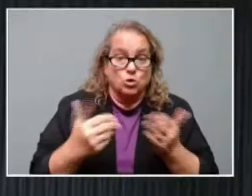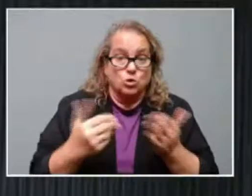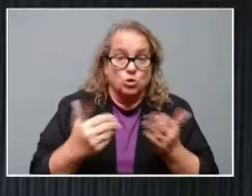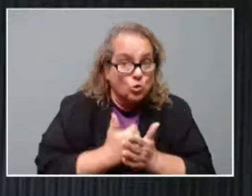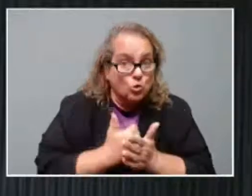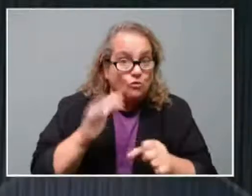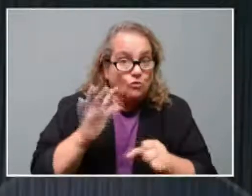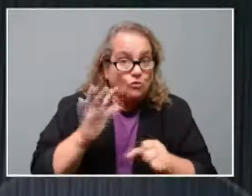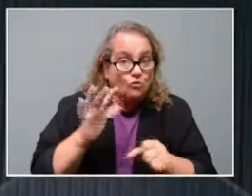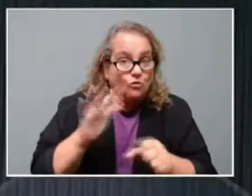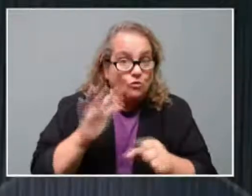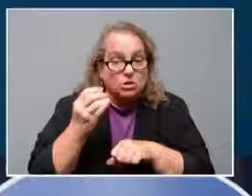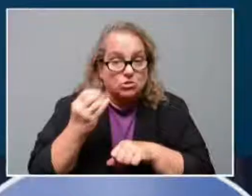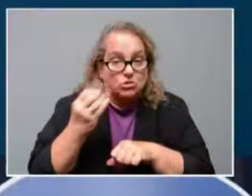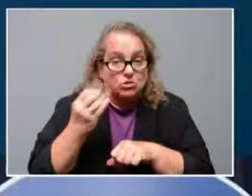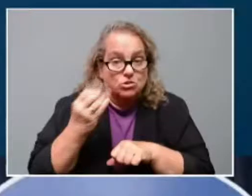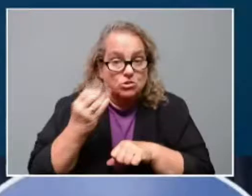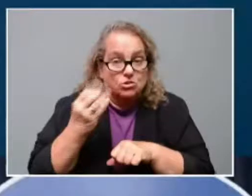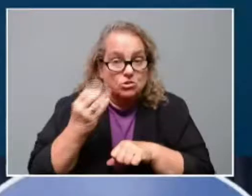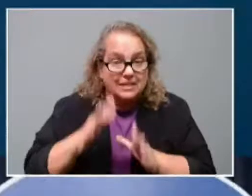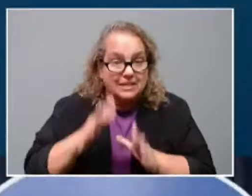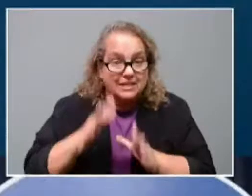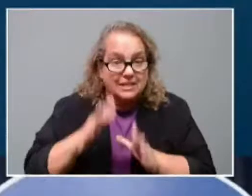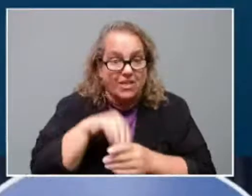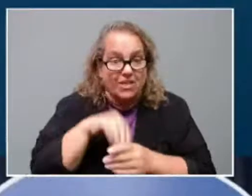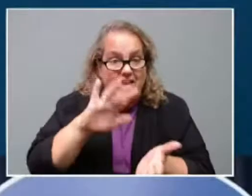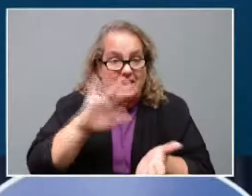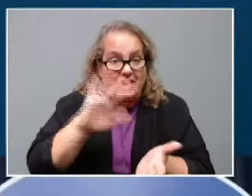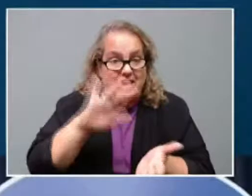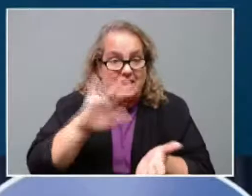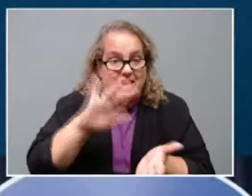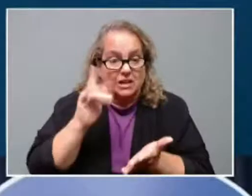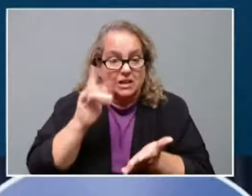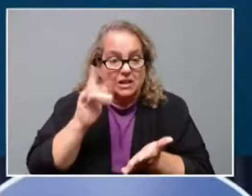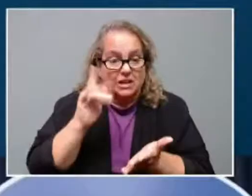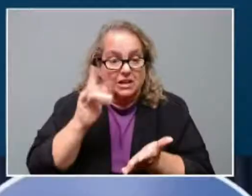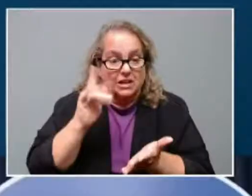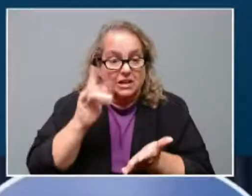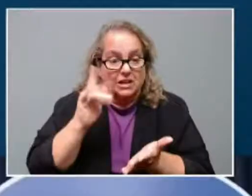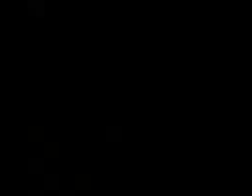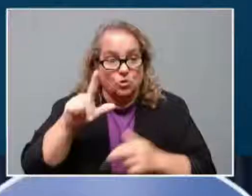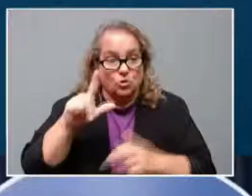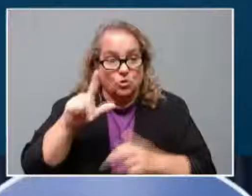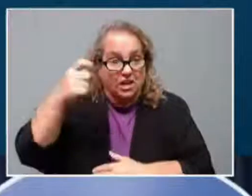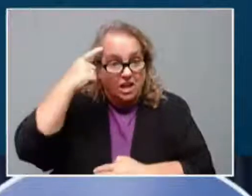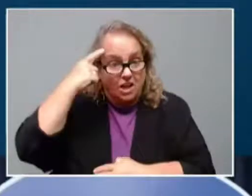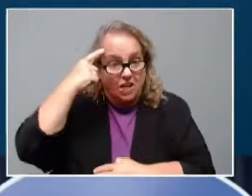jobs for Kentuckians in this central Kentucky region. Lieutenant Governor Coleman was there